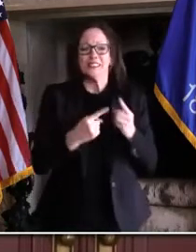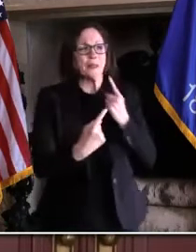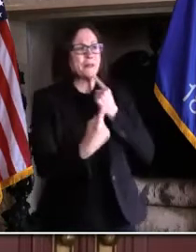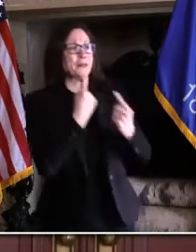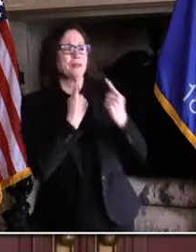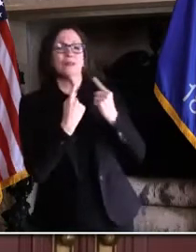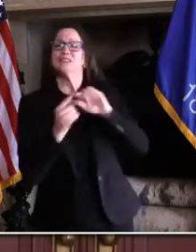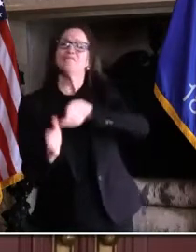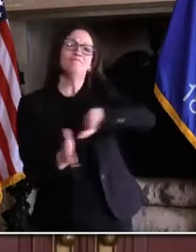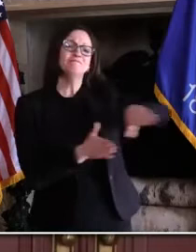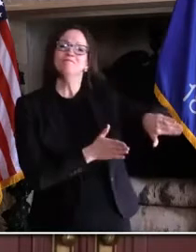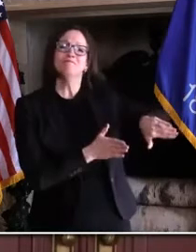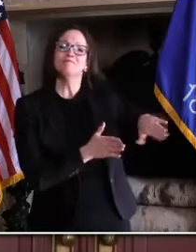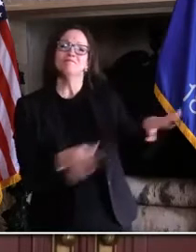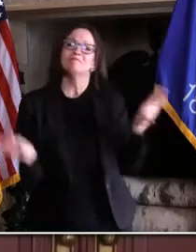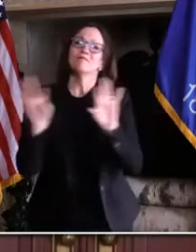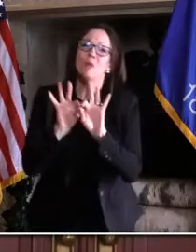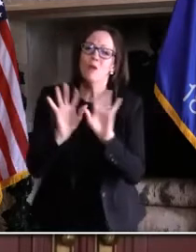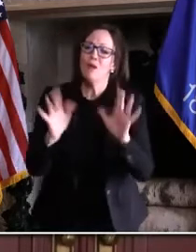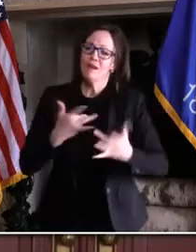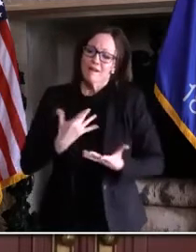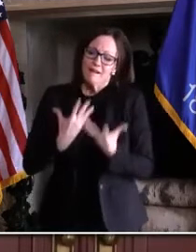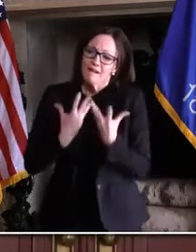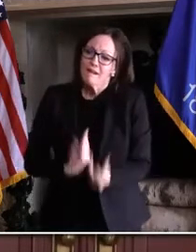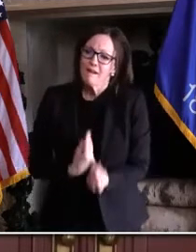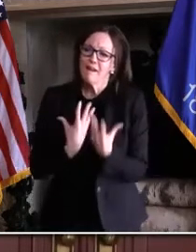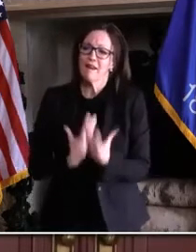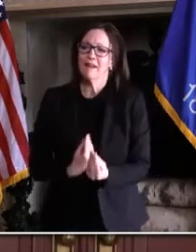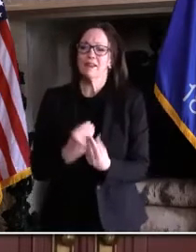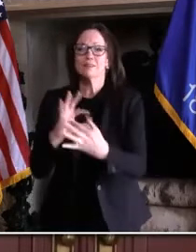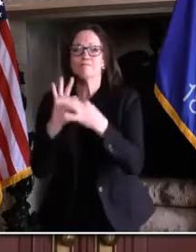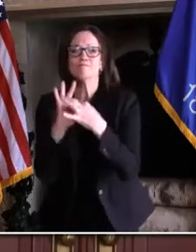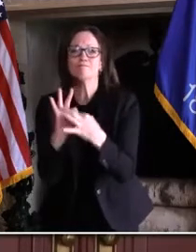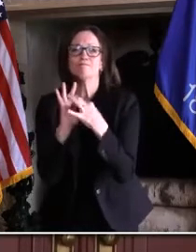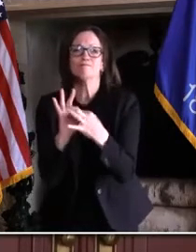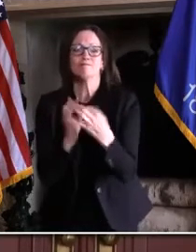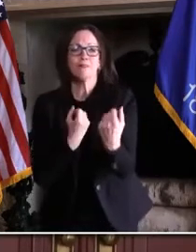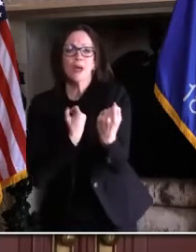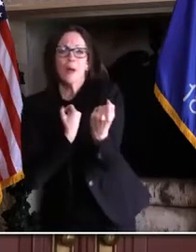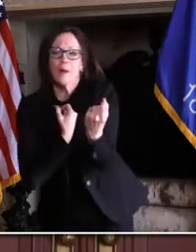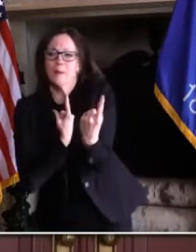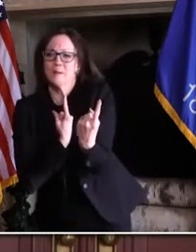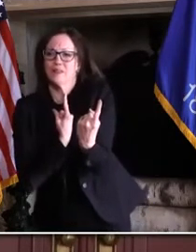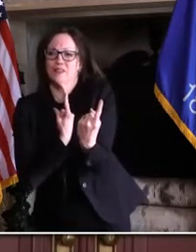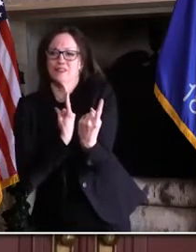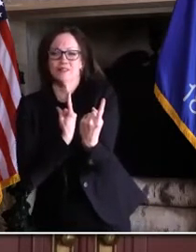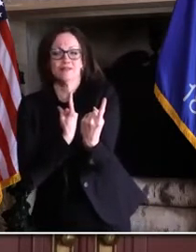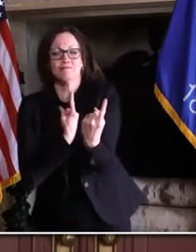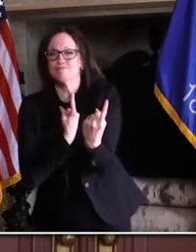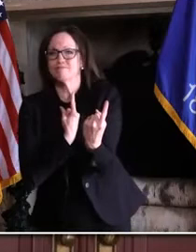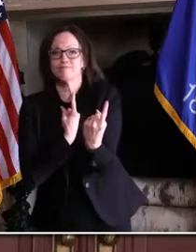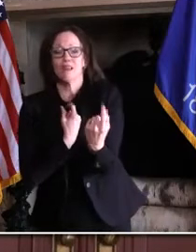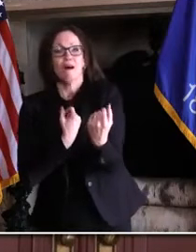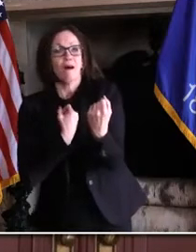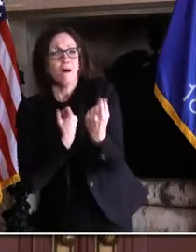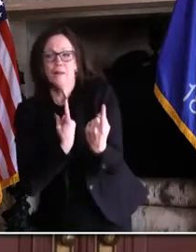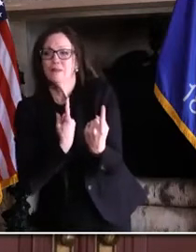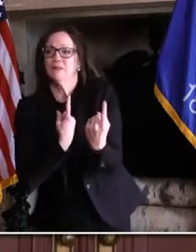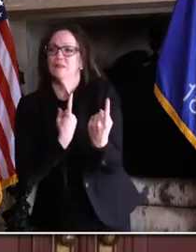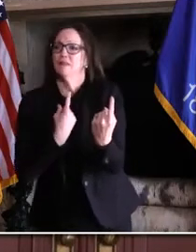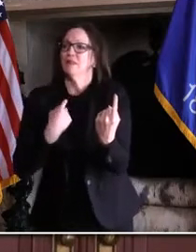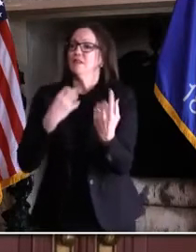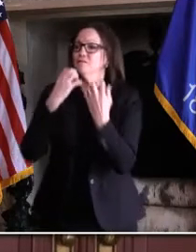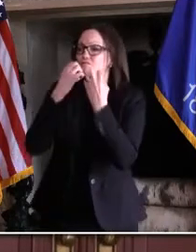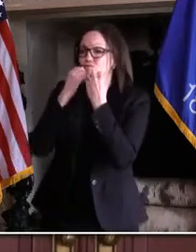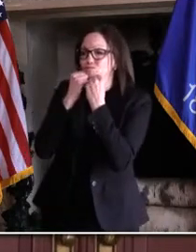continue to ask for your help, not only to remember these values, but to do your part to keep our friends, our